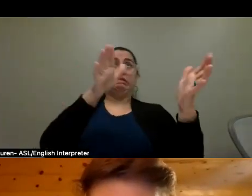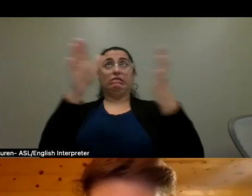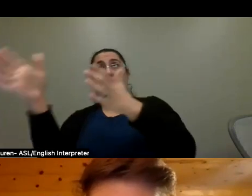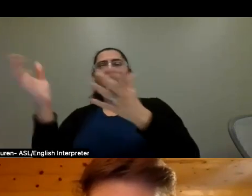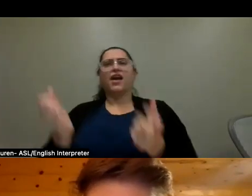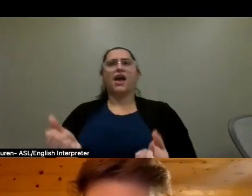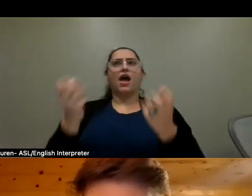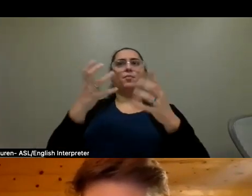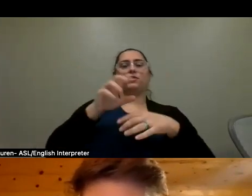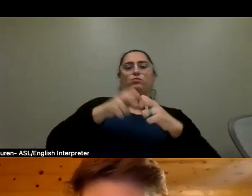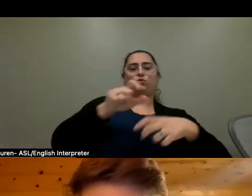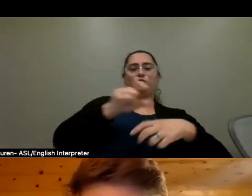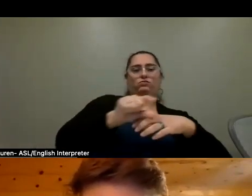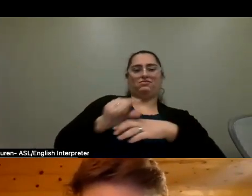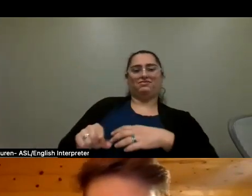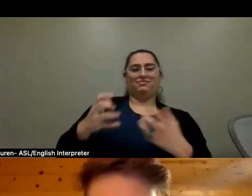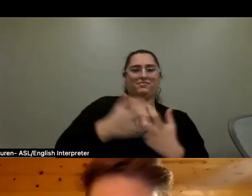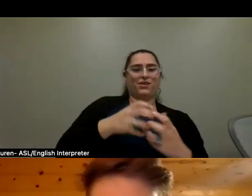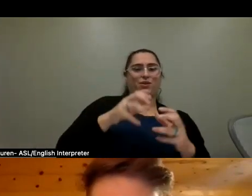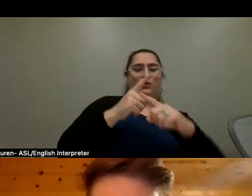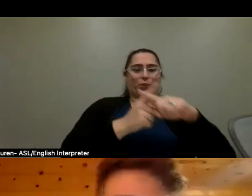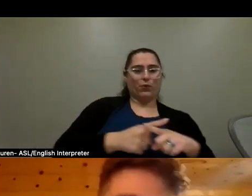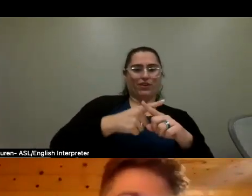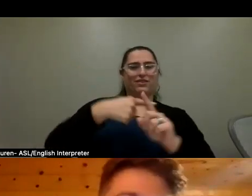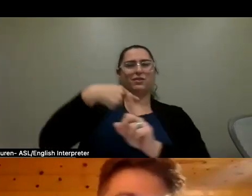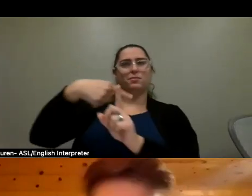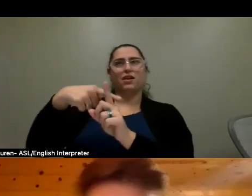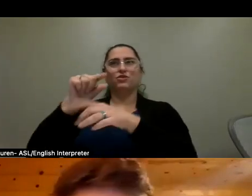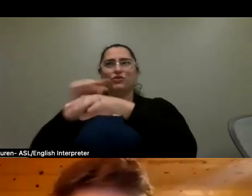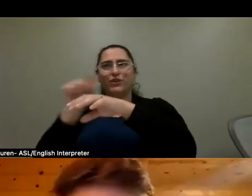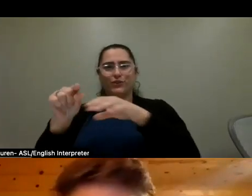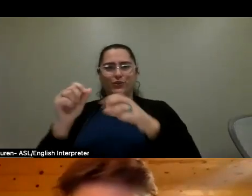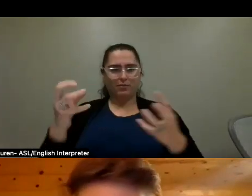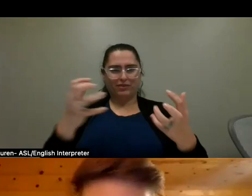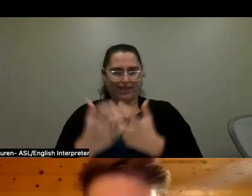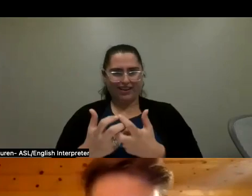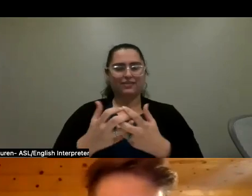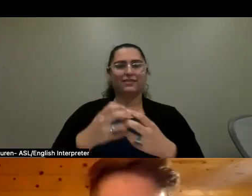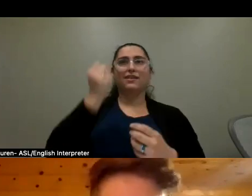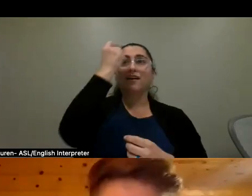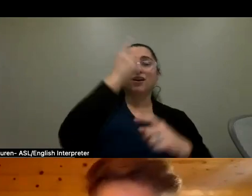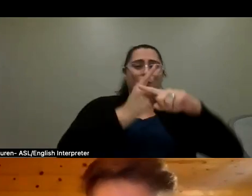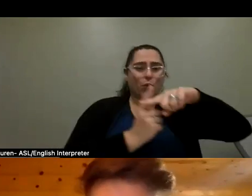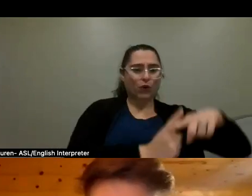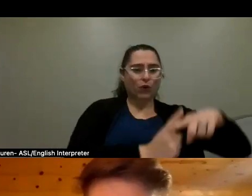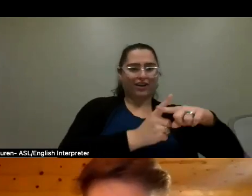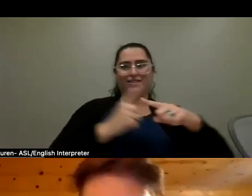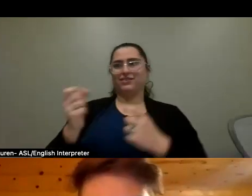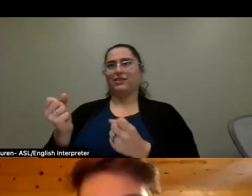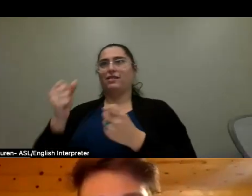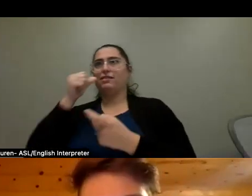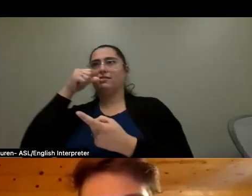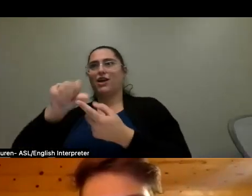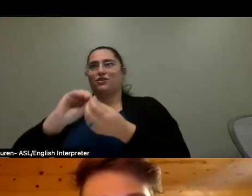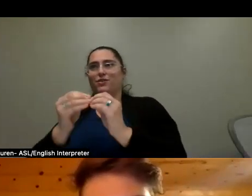in the coordinates and also in the residues. So we have a matching length, and there's only 20 letters available. So a somewhat simpler maybe task. The task of